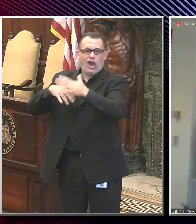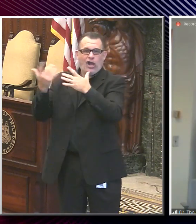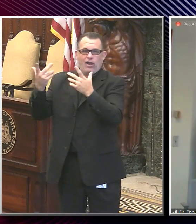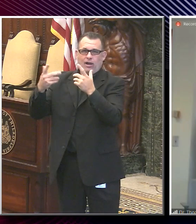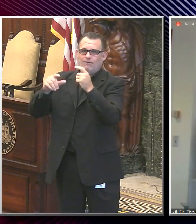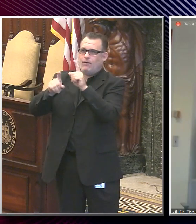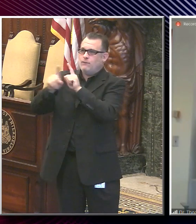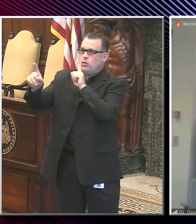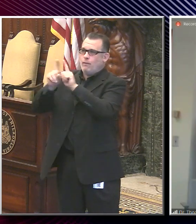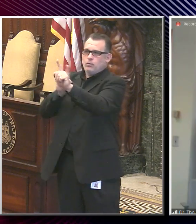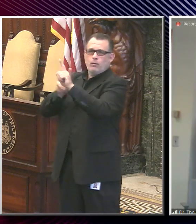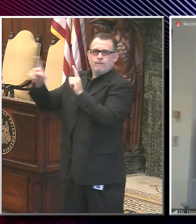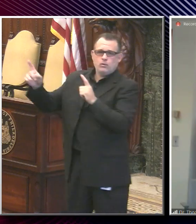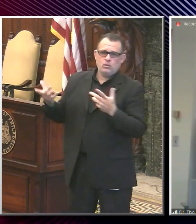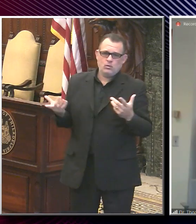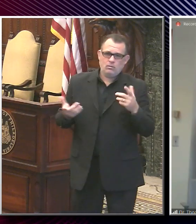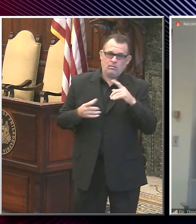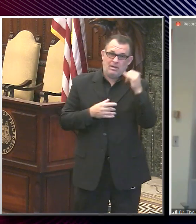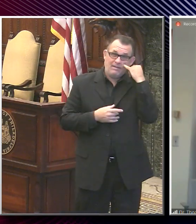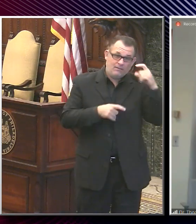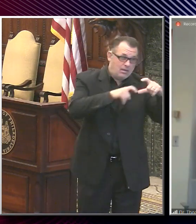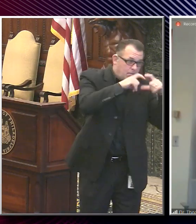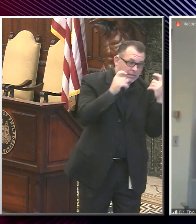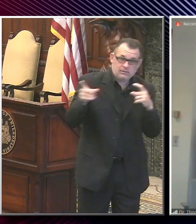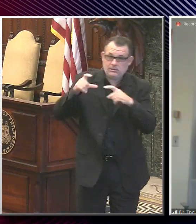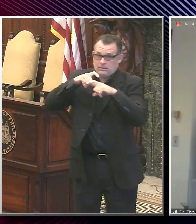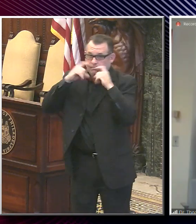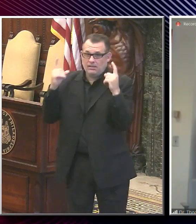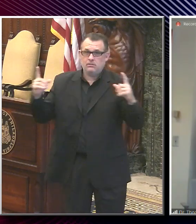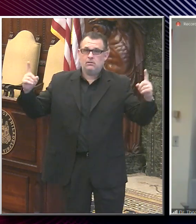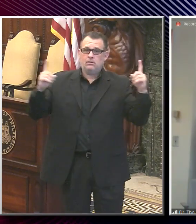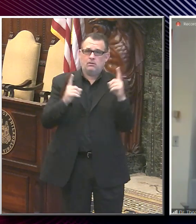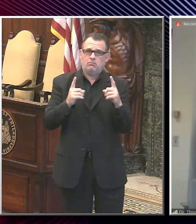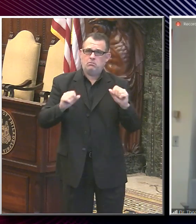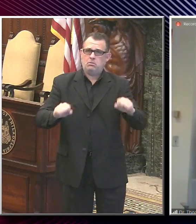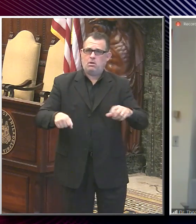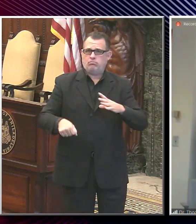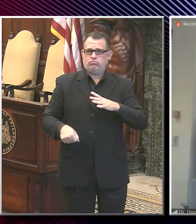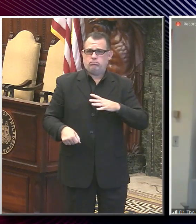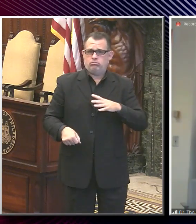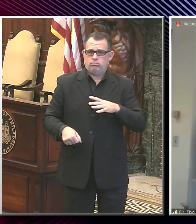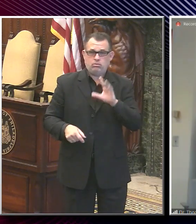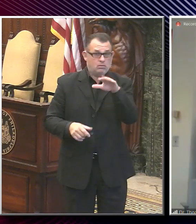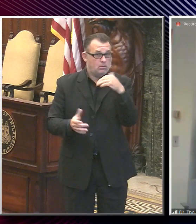mask, unless they're wearing a mask. Thanks very much. If you want more information, go to our website,